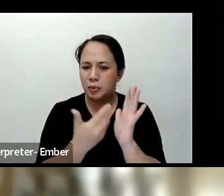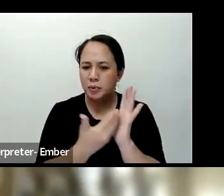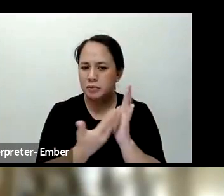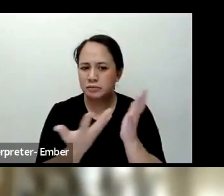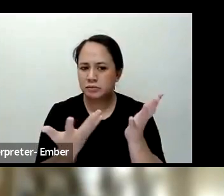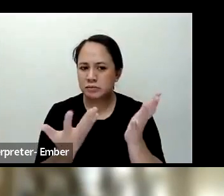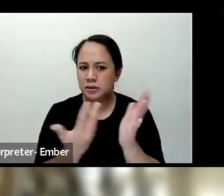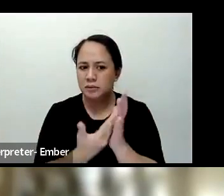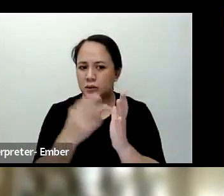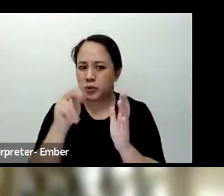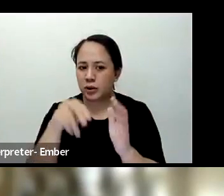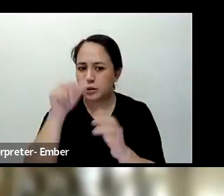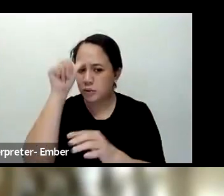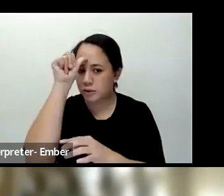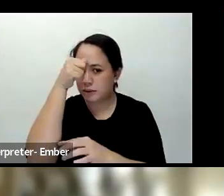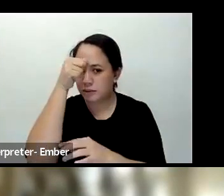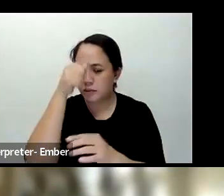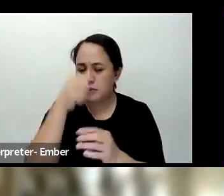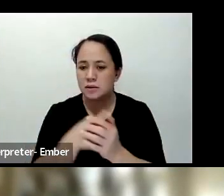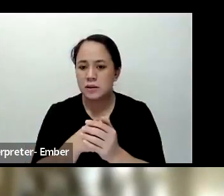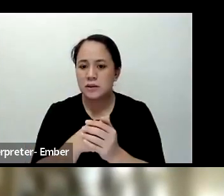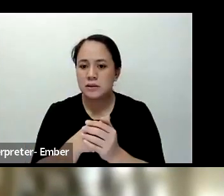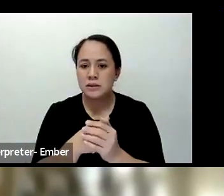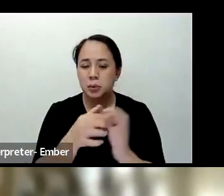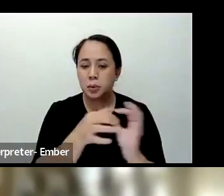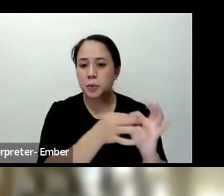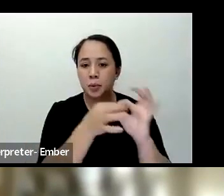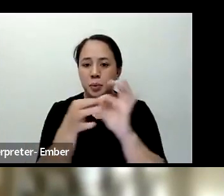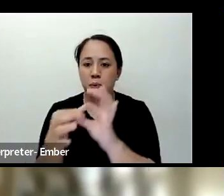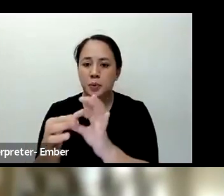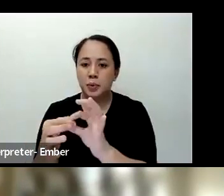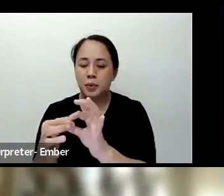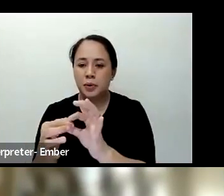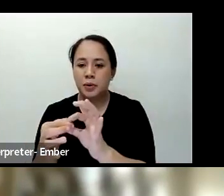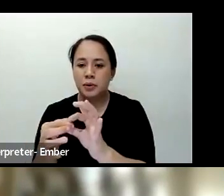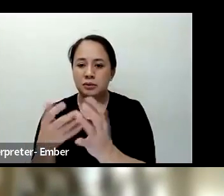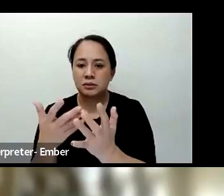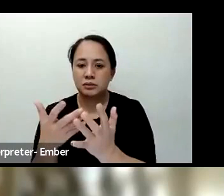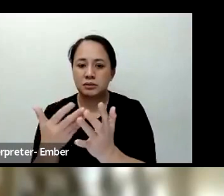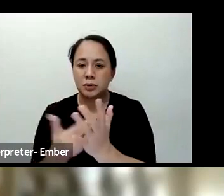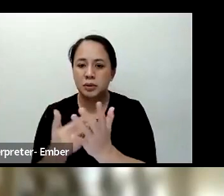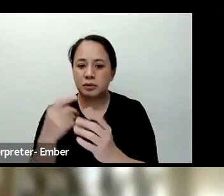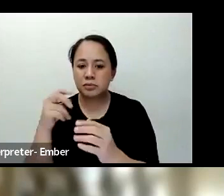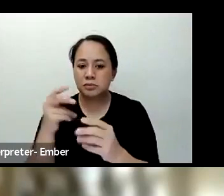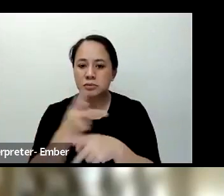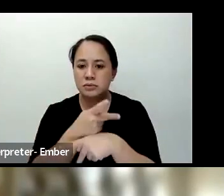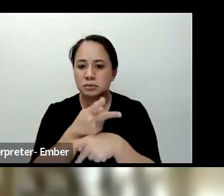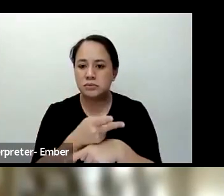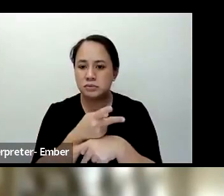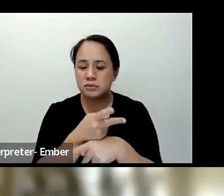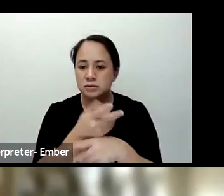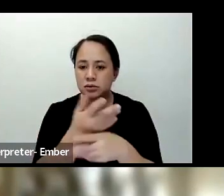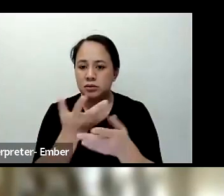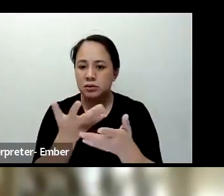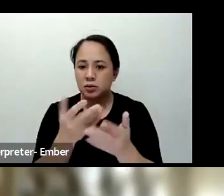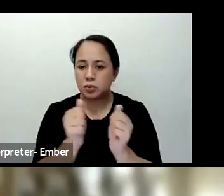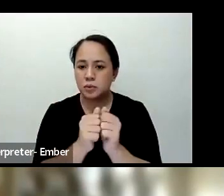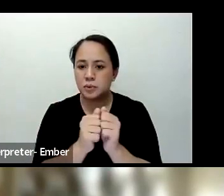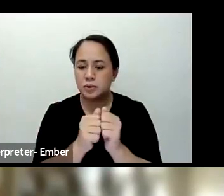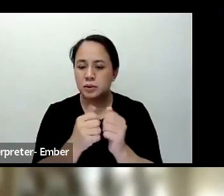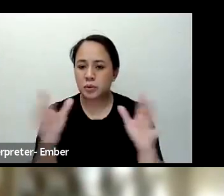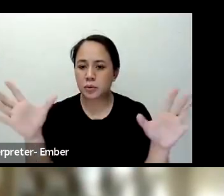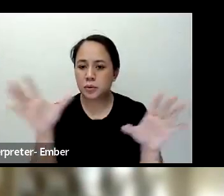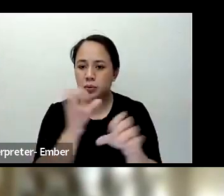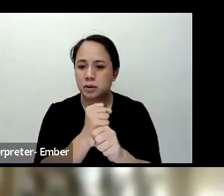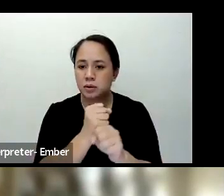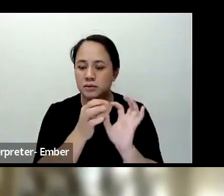we need to remember that correlation is not causality. So we need to be careful with our conclusions based